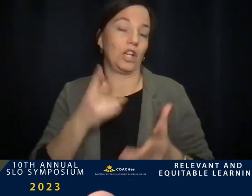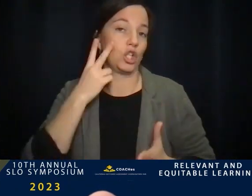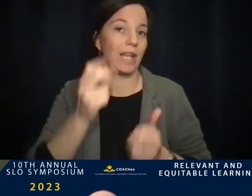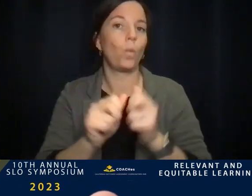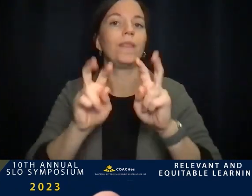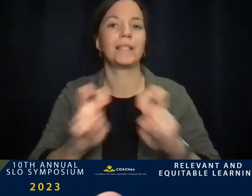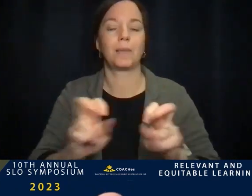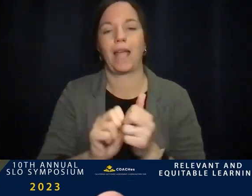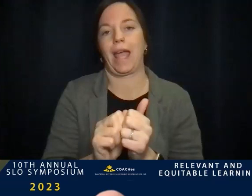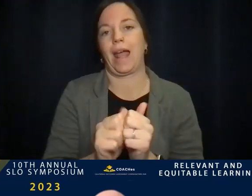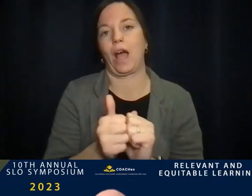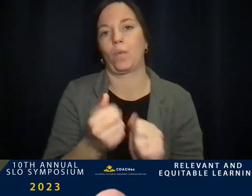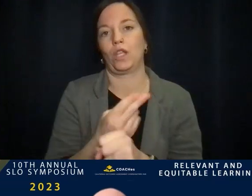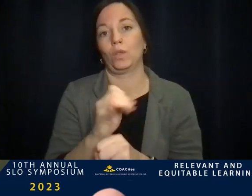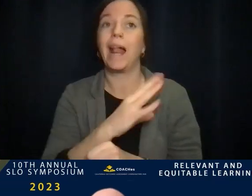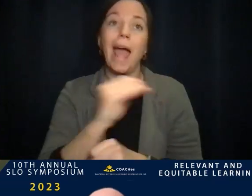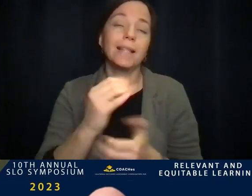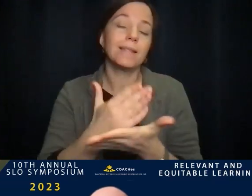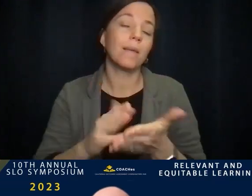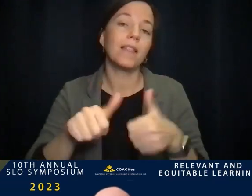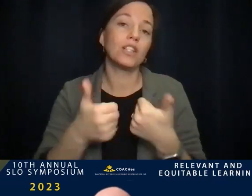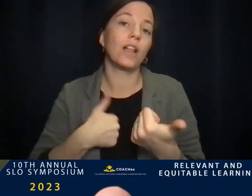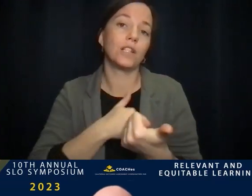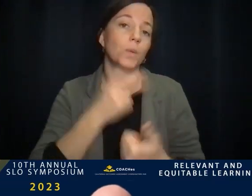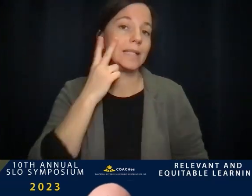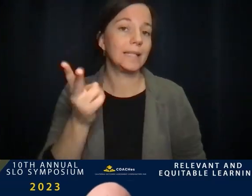how we've been used and some of the challenges that we face.